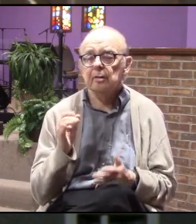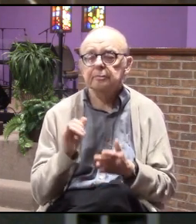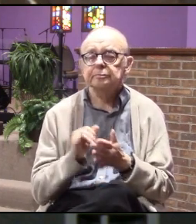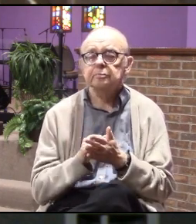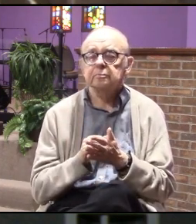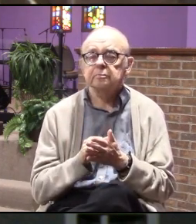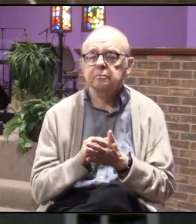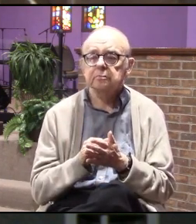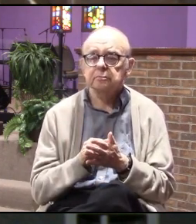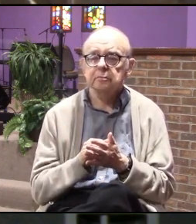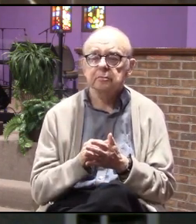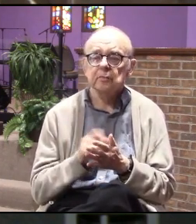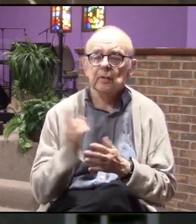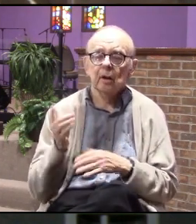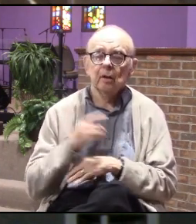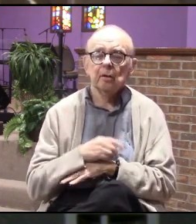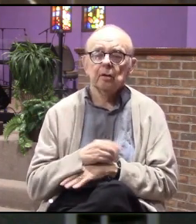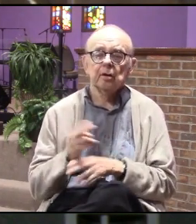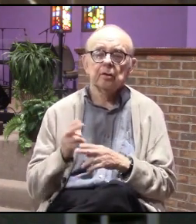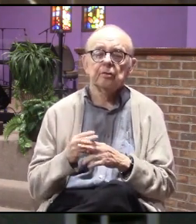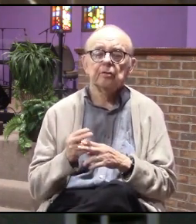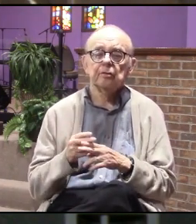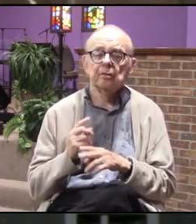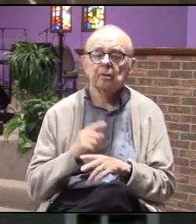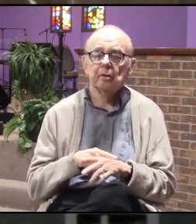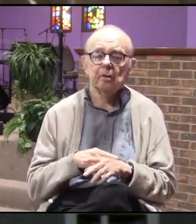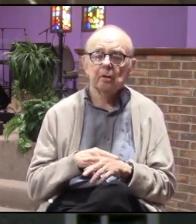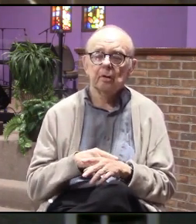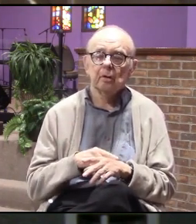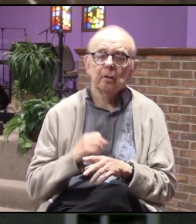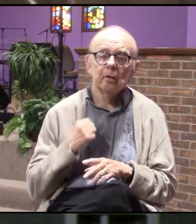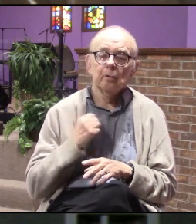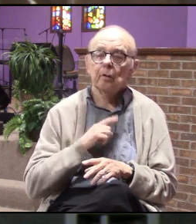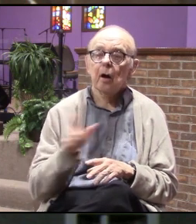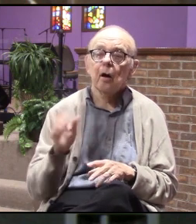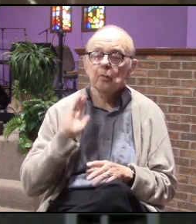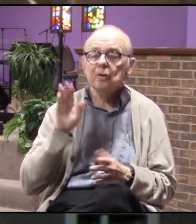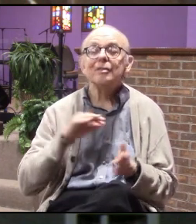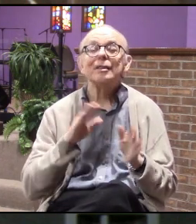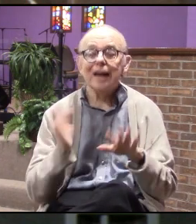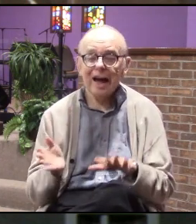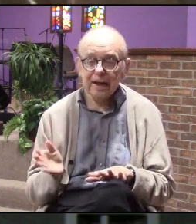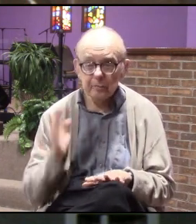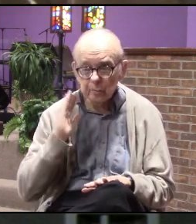that one day, sooner or later, we're all going to die.